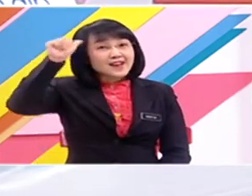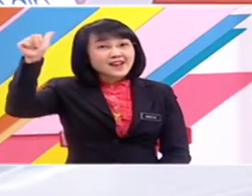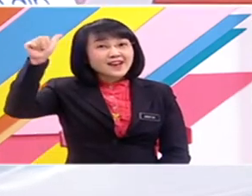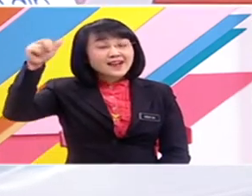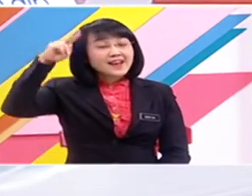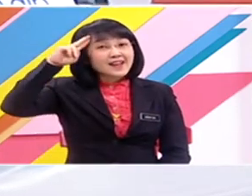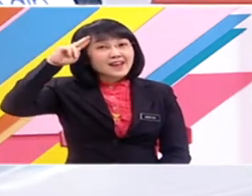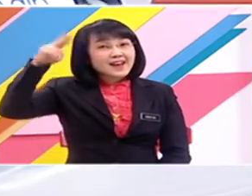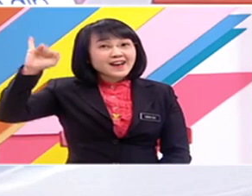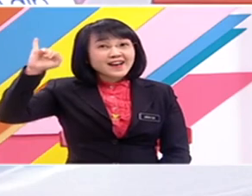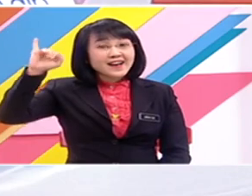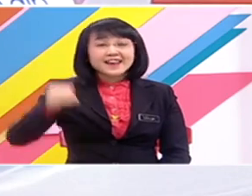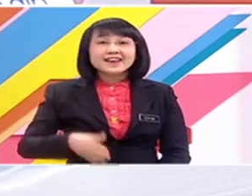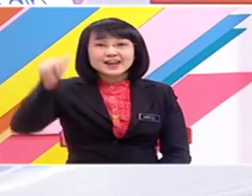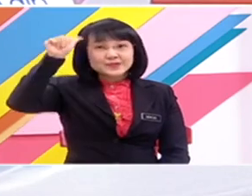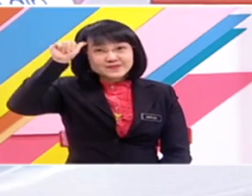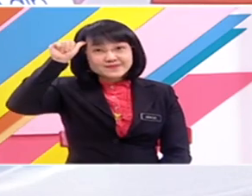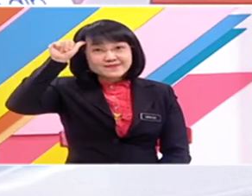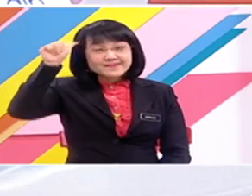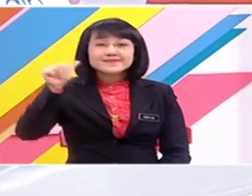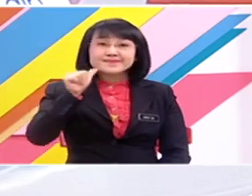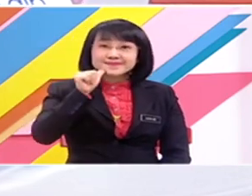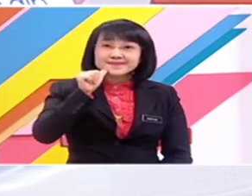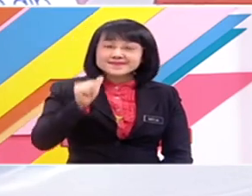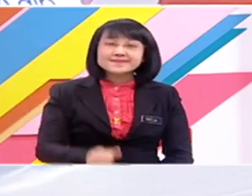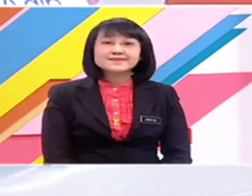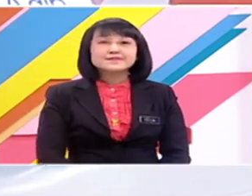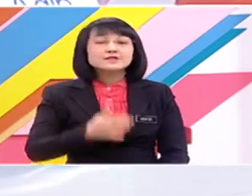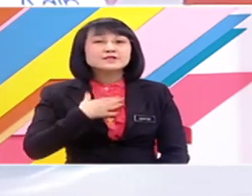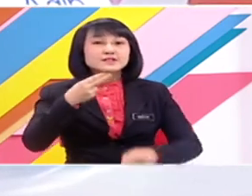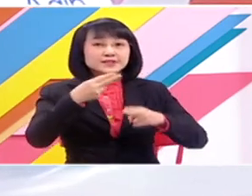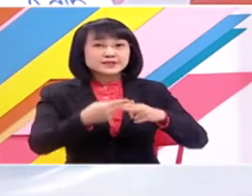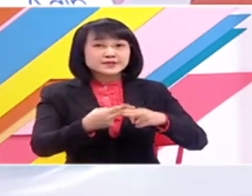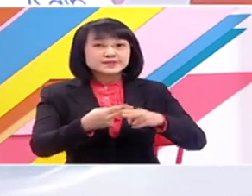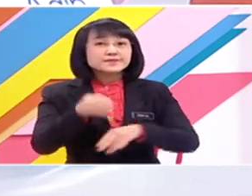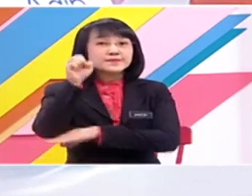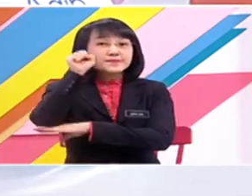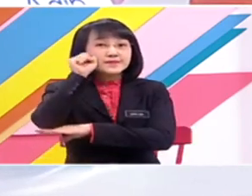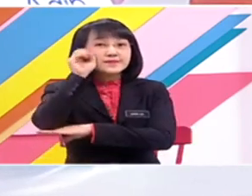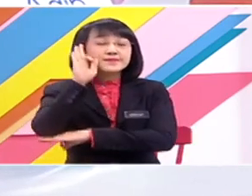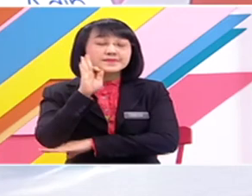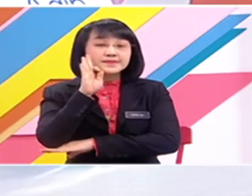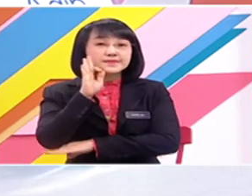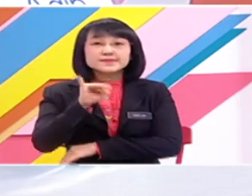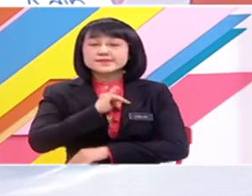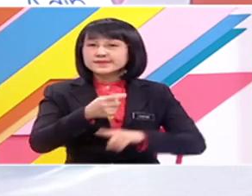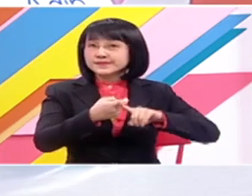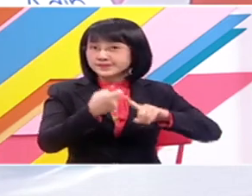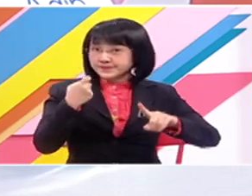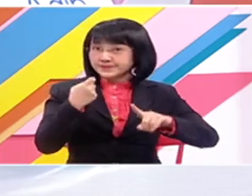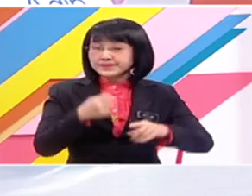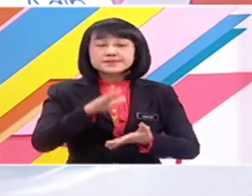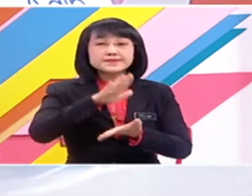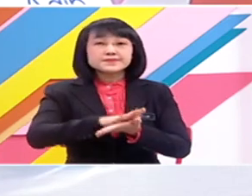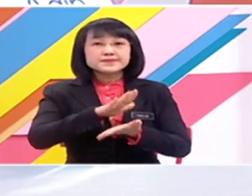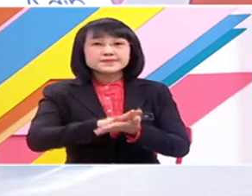Adib. Hi, Fawaz. Okay, my name is Nur Shafika. I am from Sekolah Kebangsaan Batu Hampar